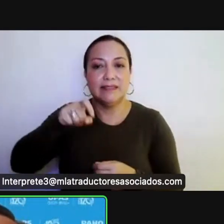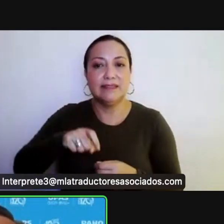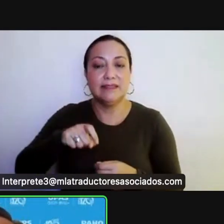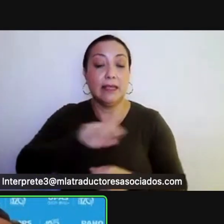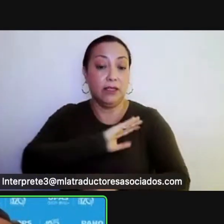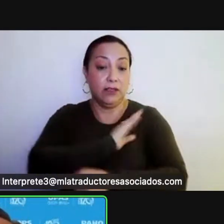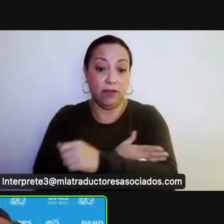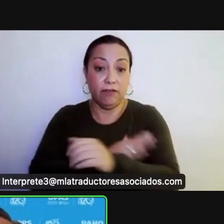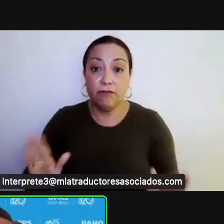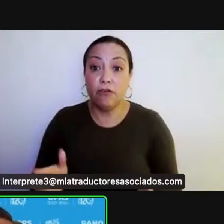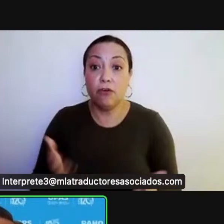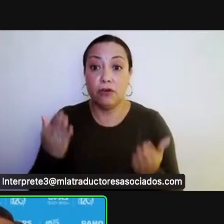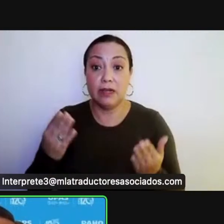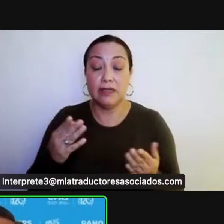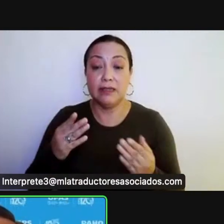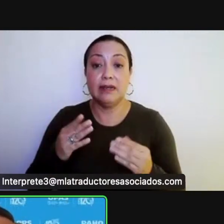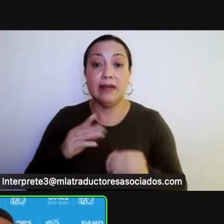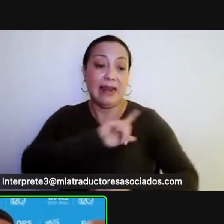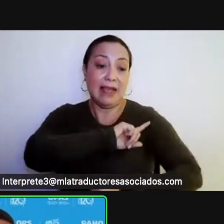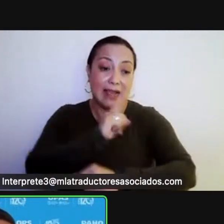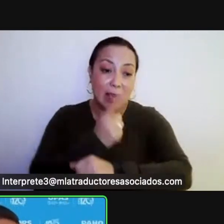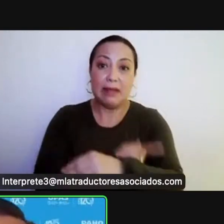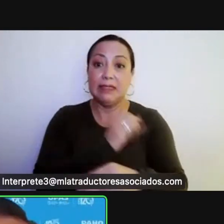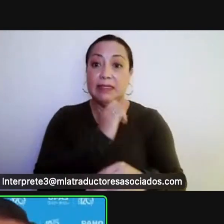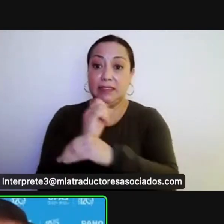subject would be not only to fortify the